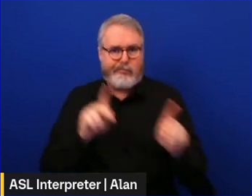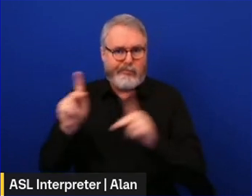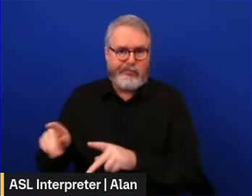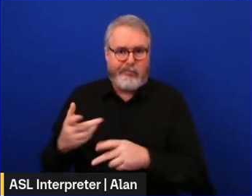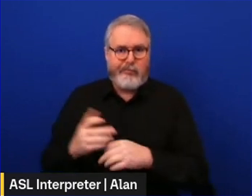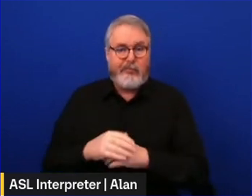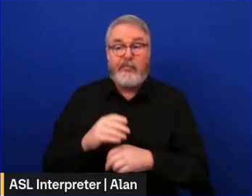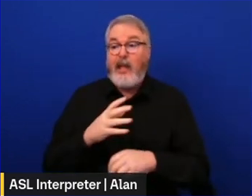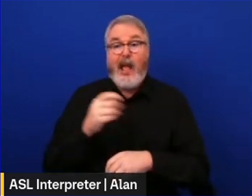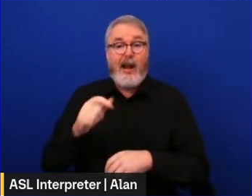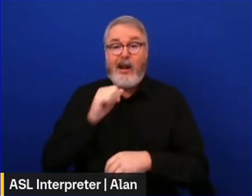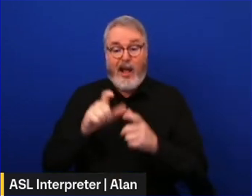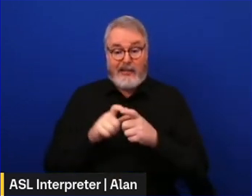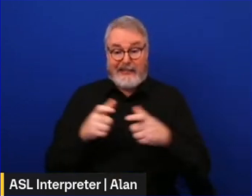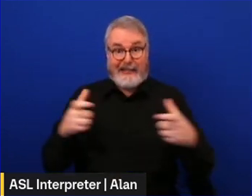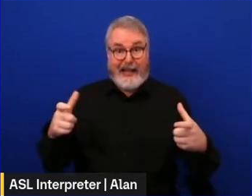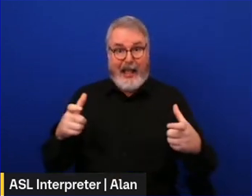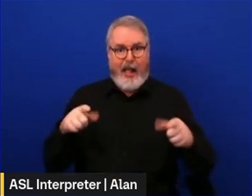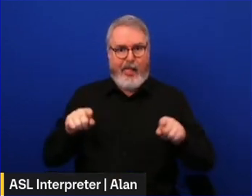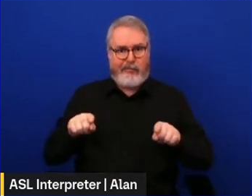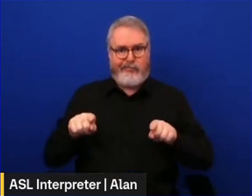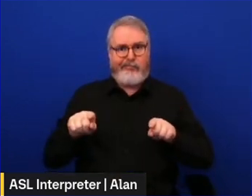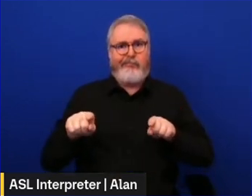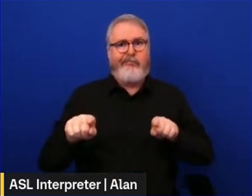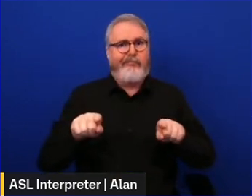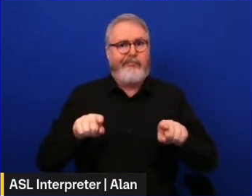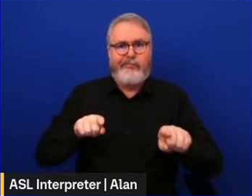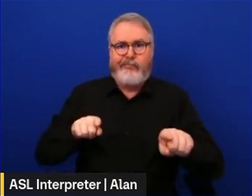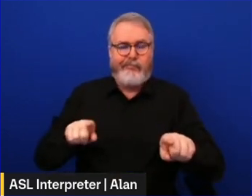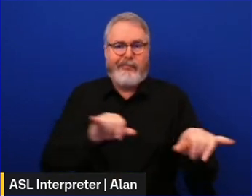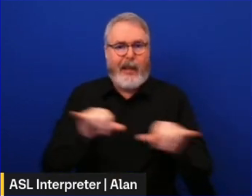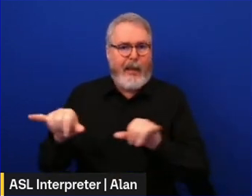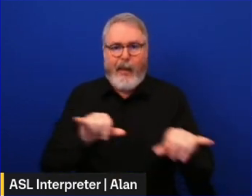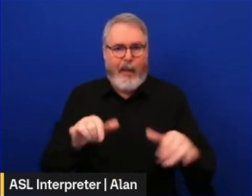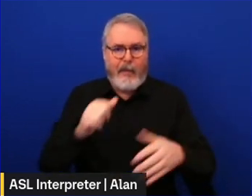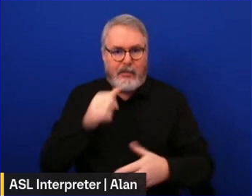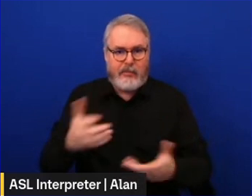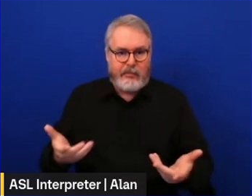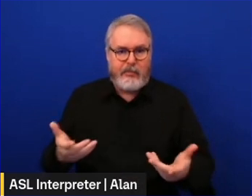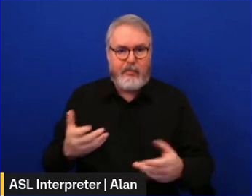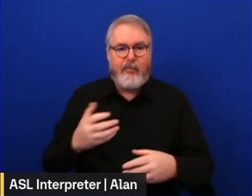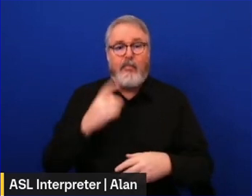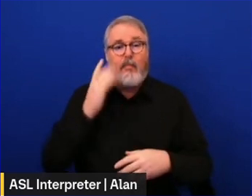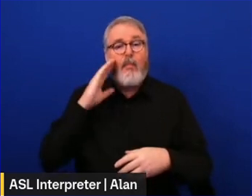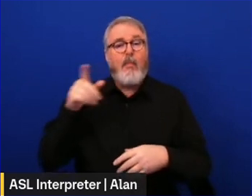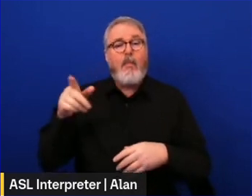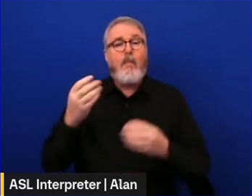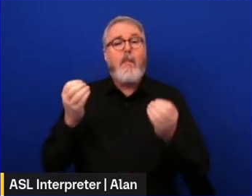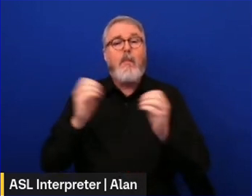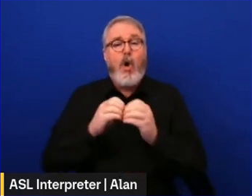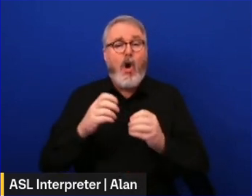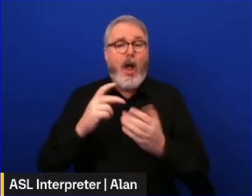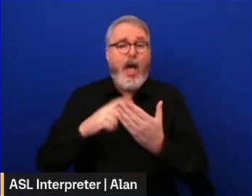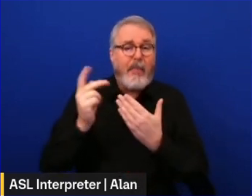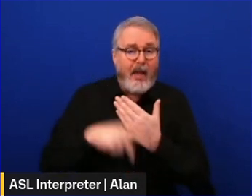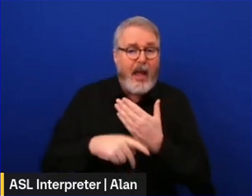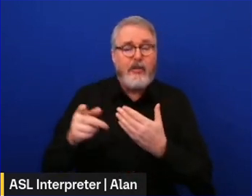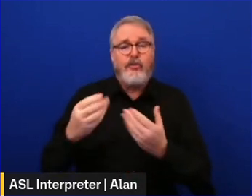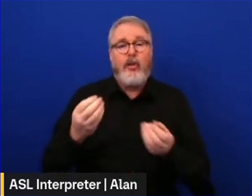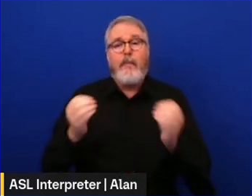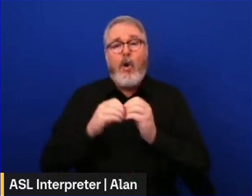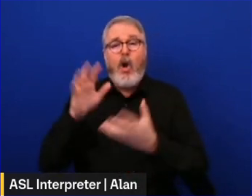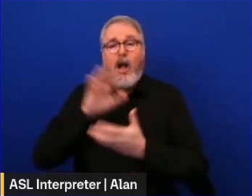scale at the same rate. More teams, more applications, and more cloud environments mean